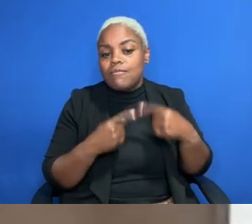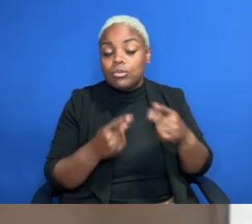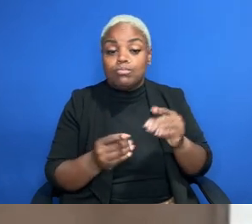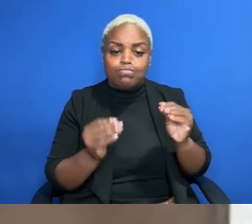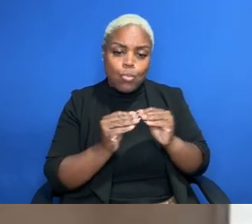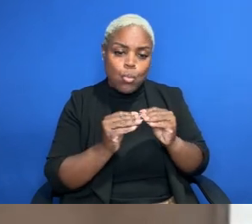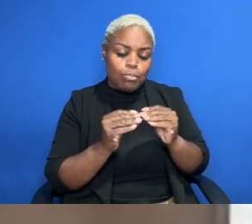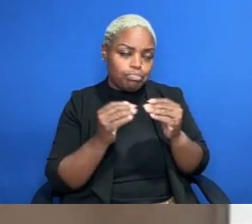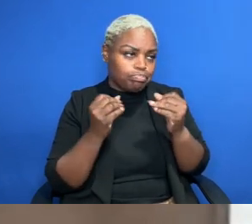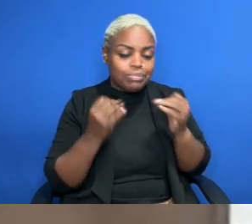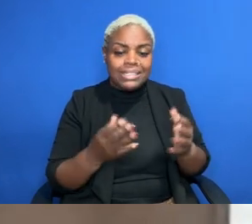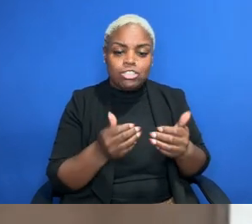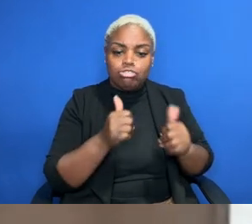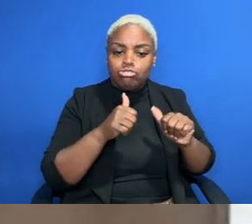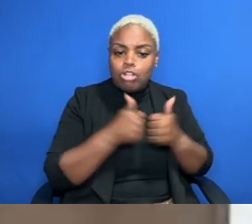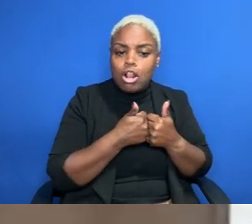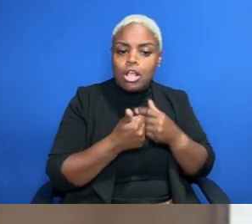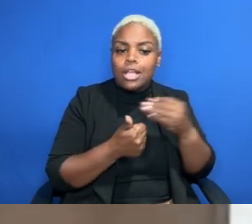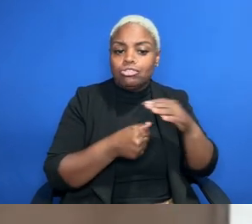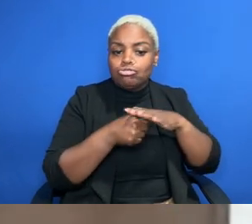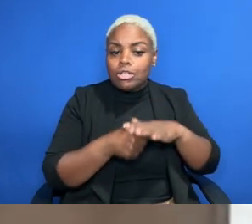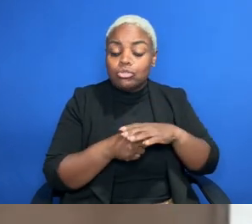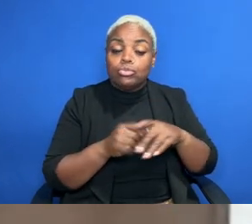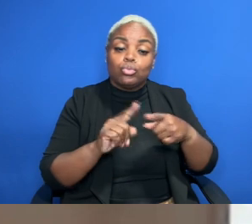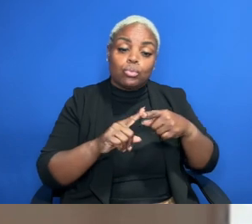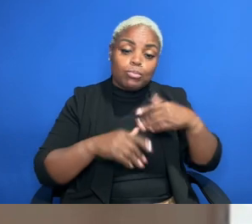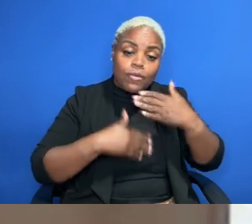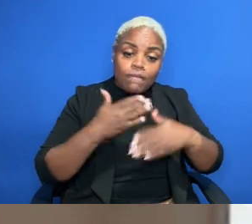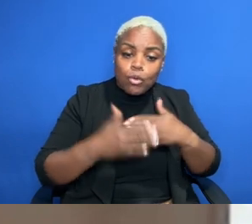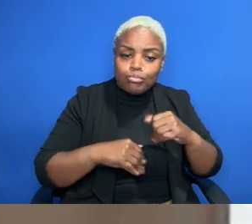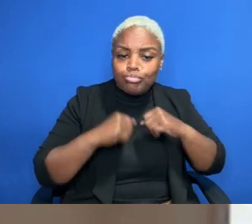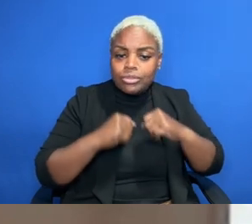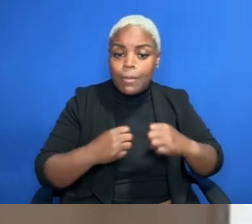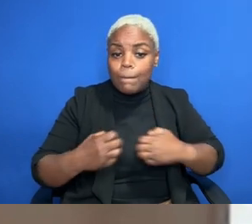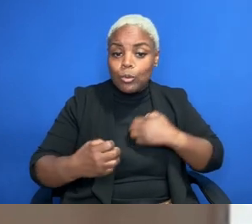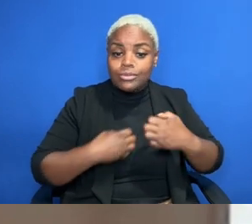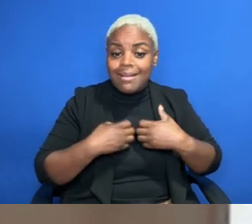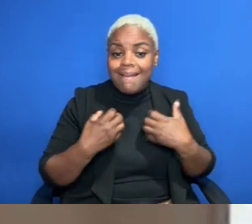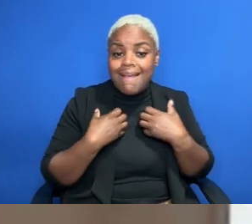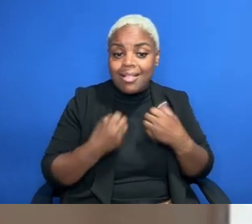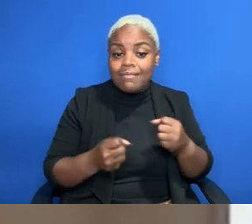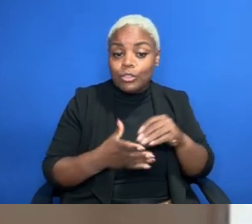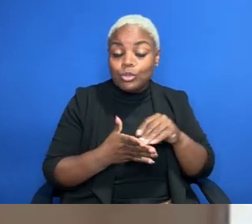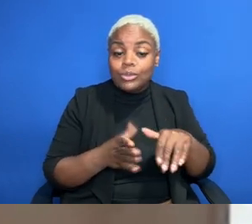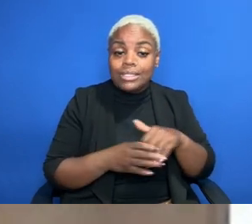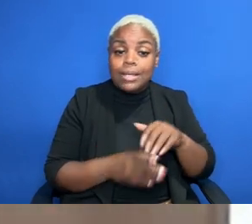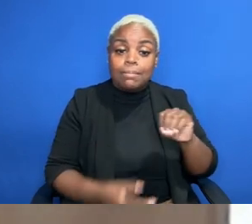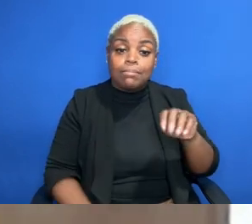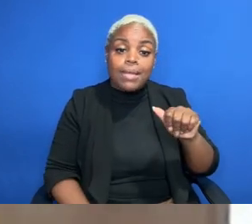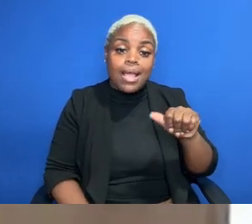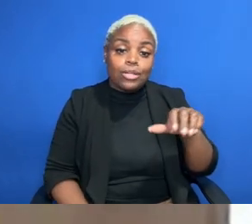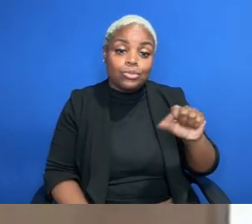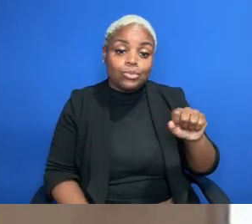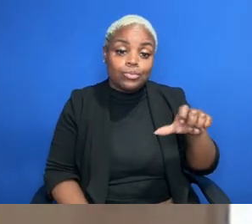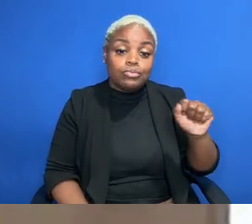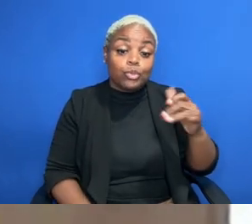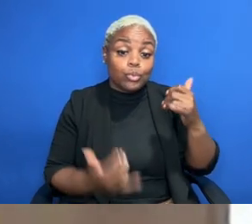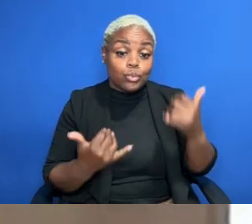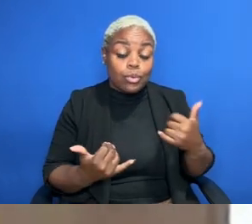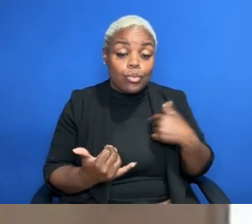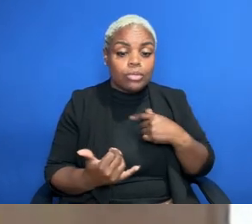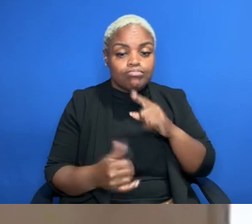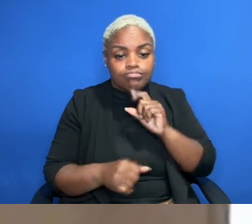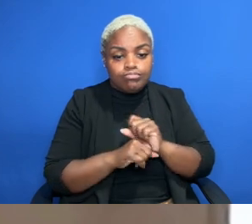than ever, so many challenges and stressors, the time is right to move forward to protect the emotional health of students in